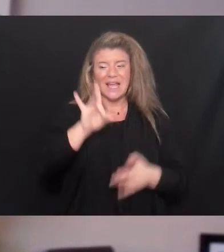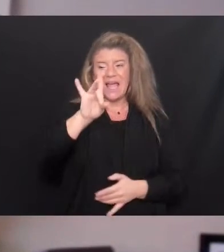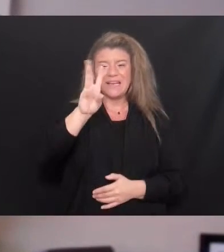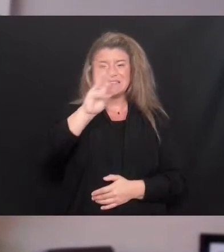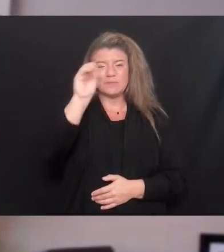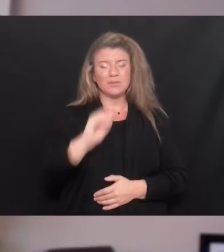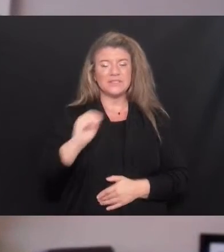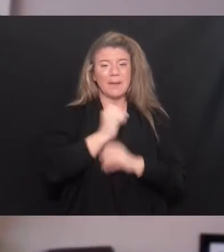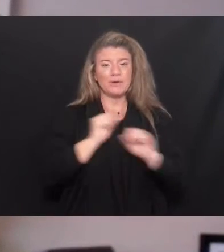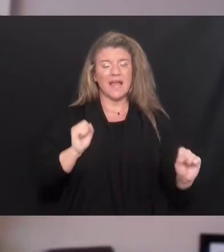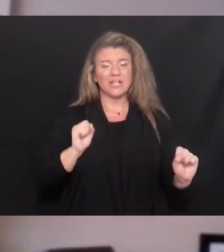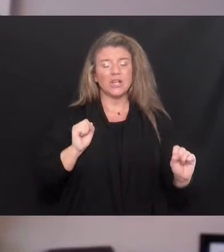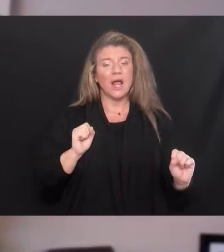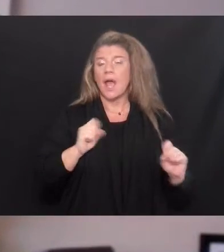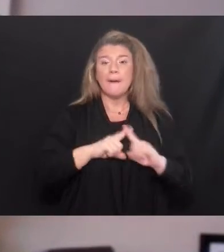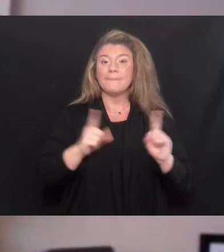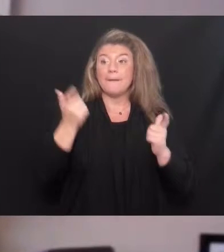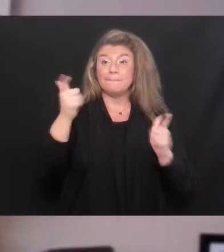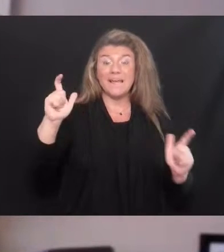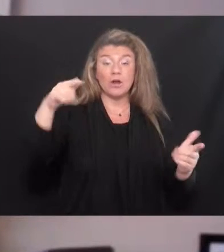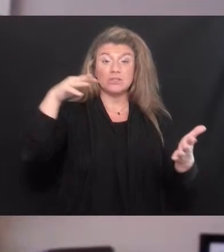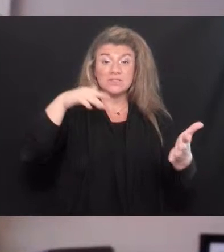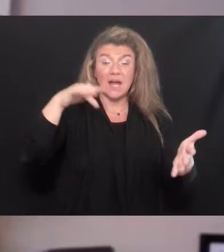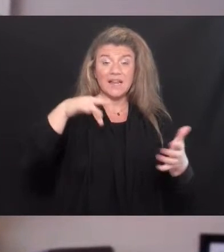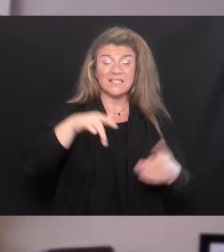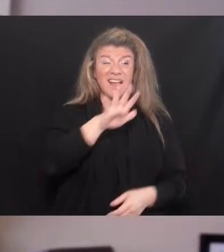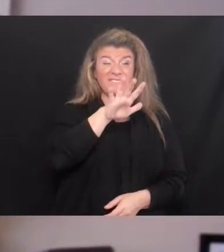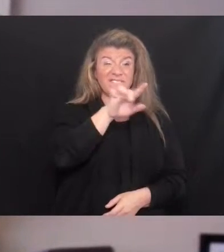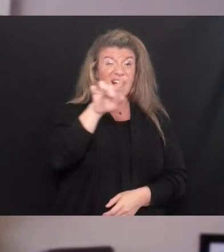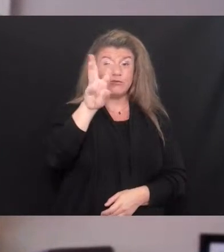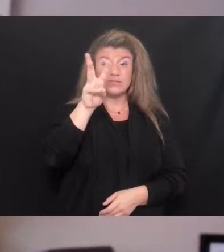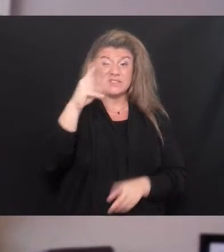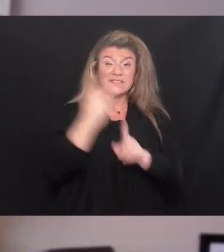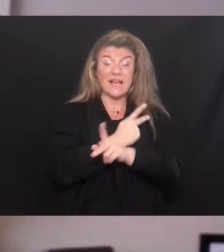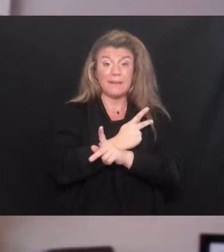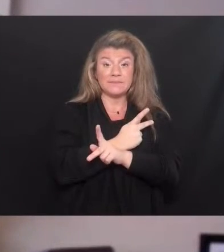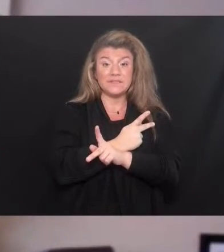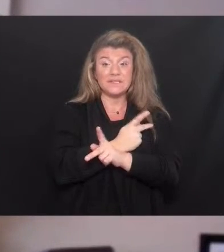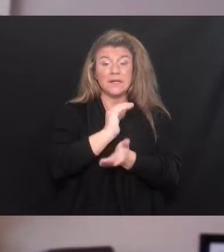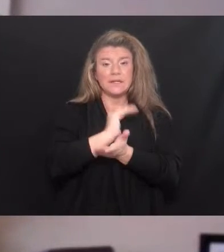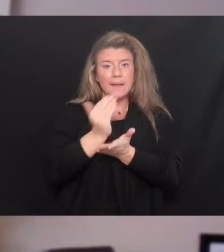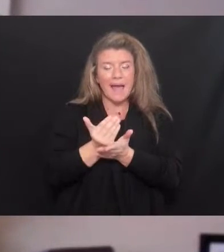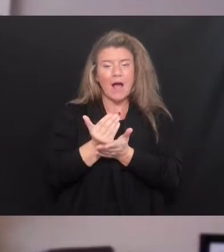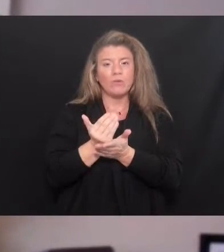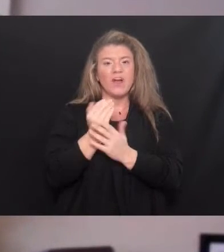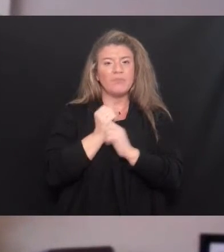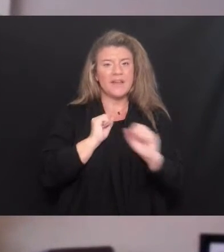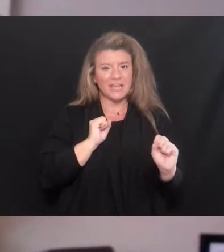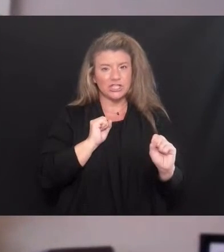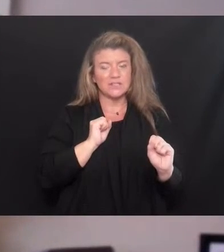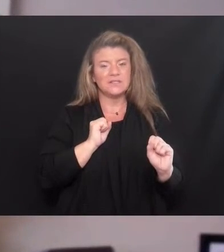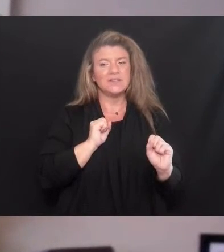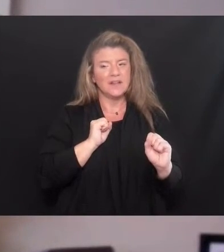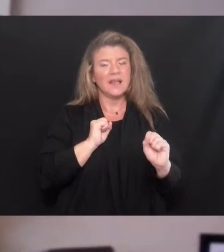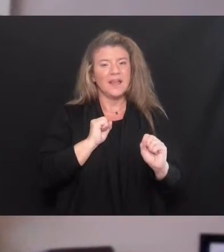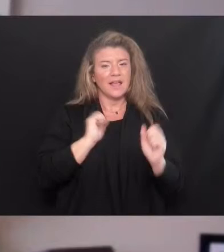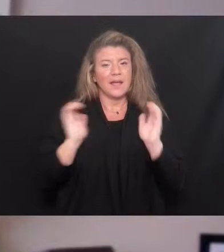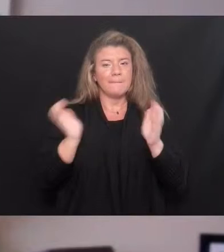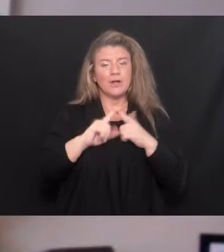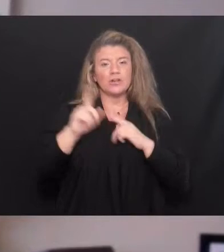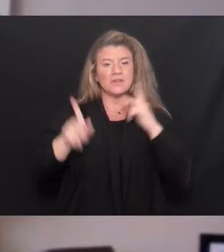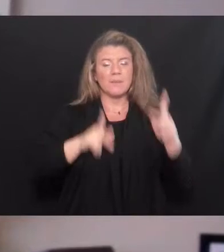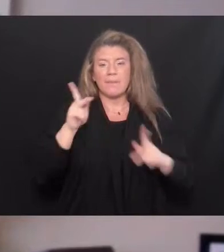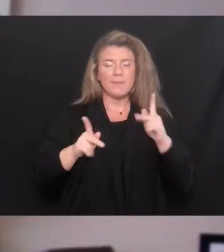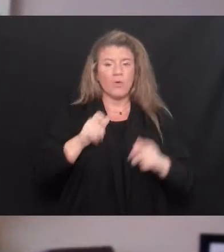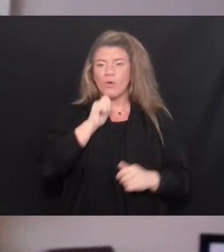protection, but in larger studies, they've seen 5 to 6 times the amount of protection than the people that did not